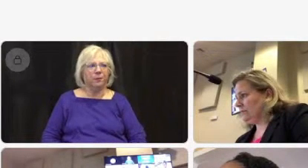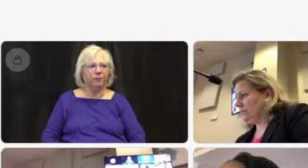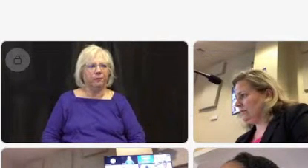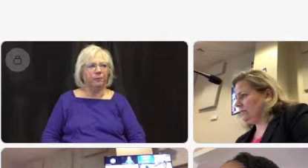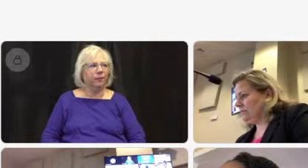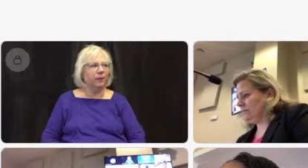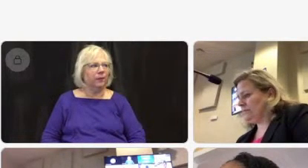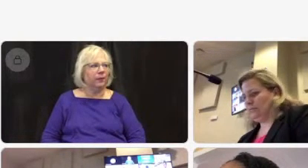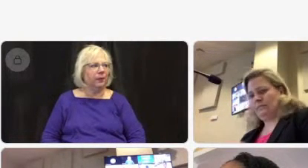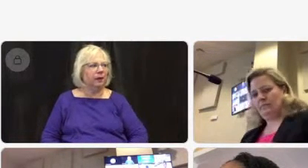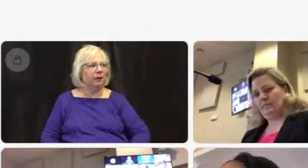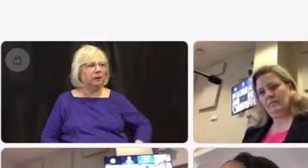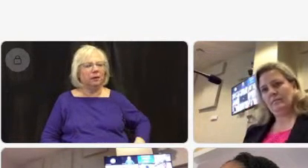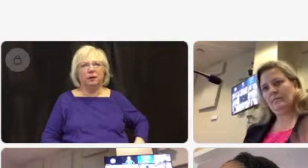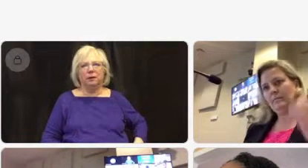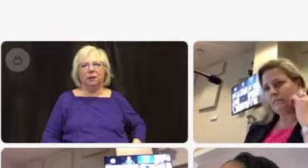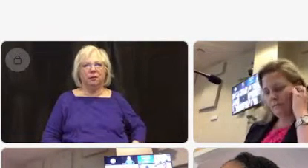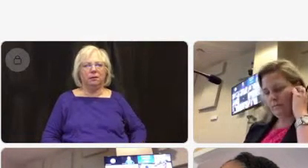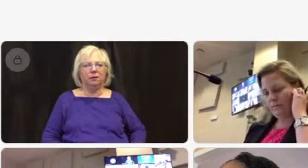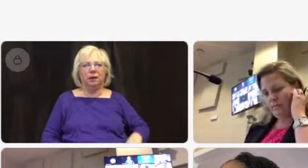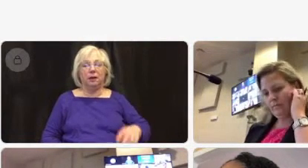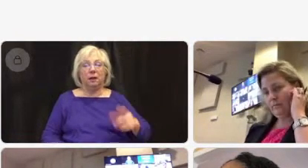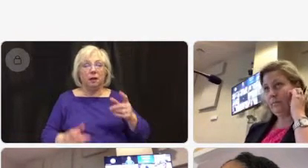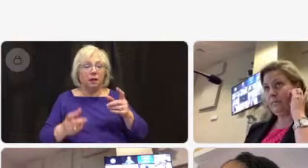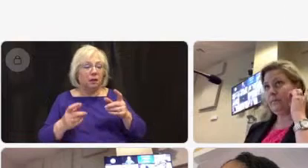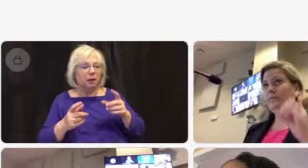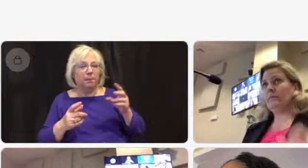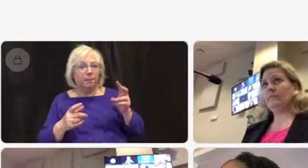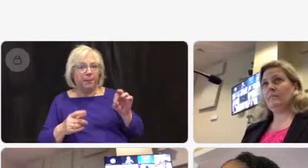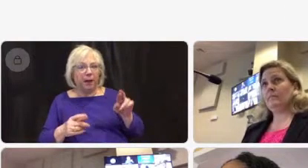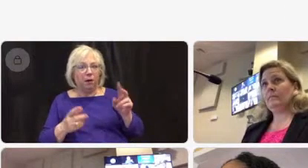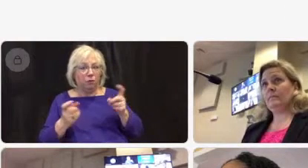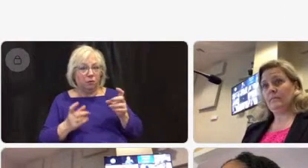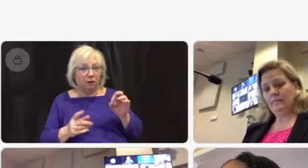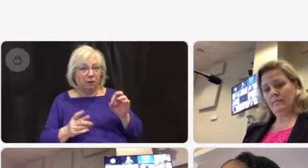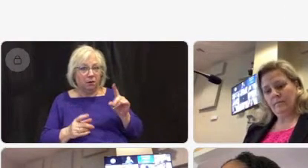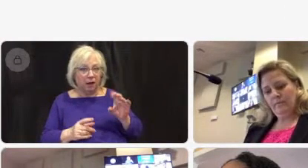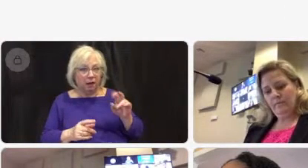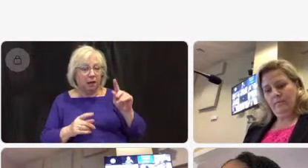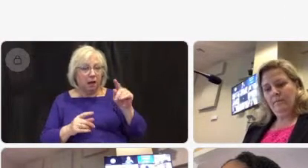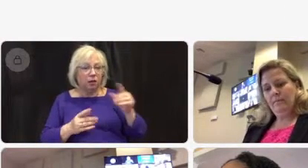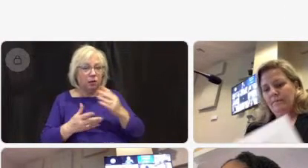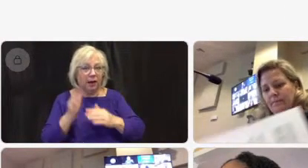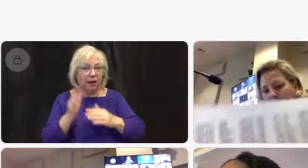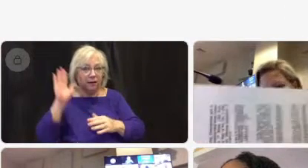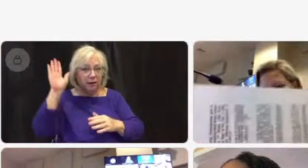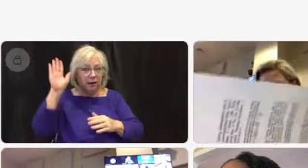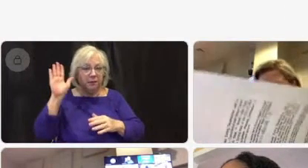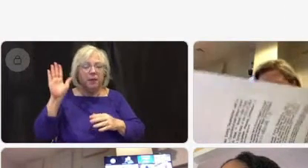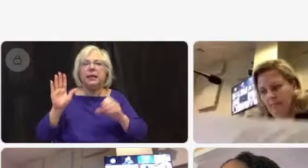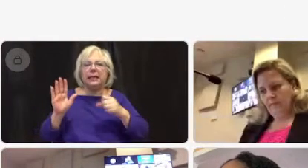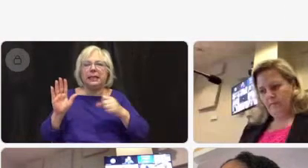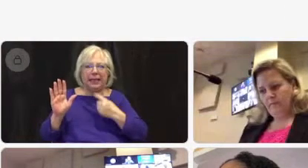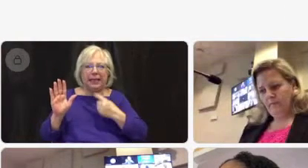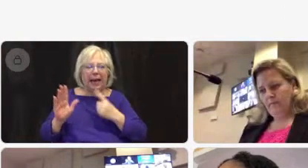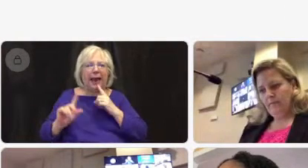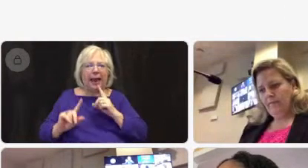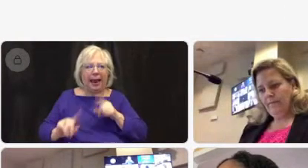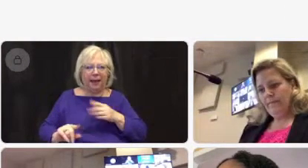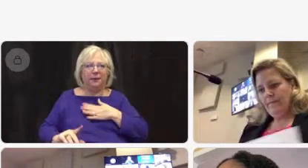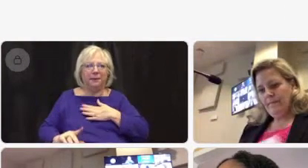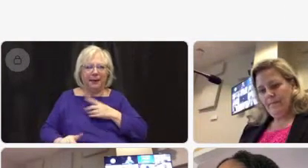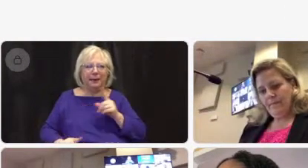Thank you. Director Adcock, is your hand still up? Yes, he answered mine. Thank you.